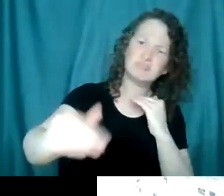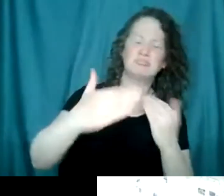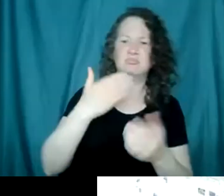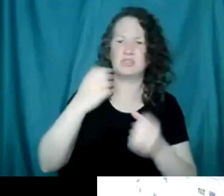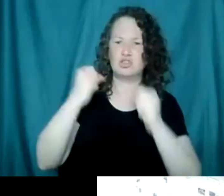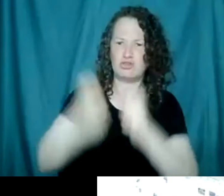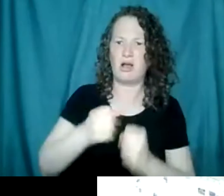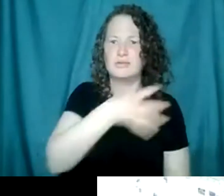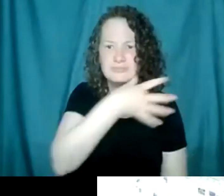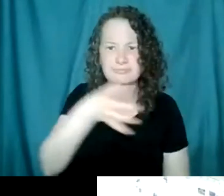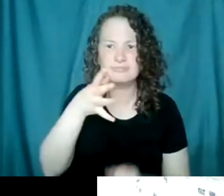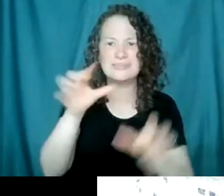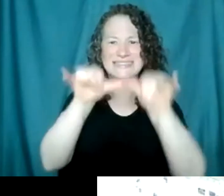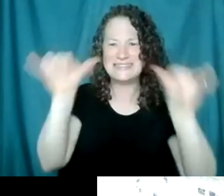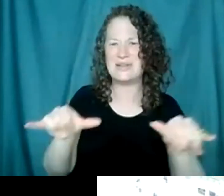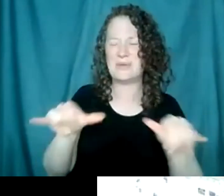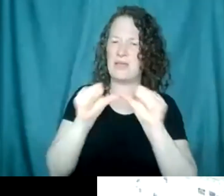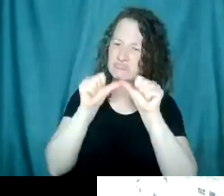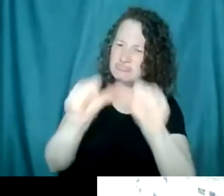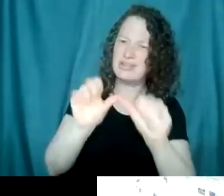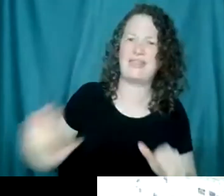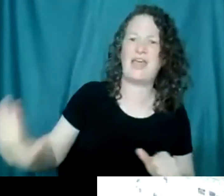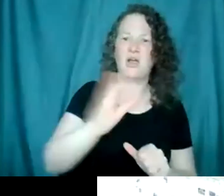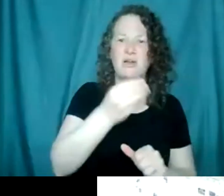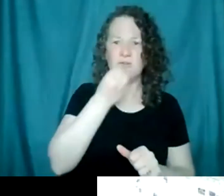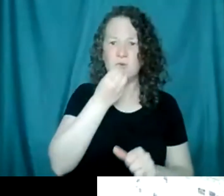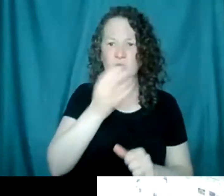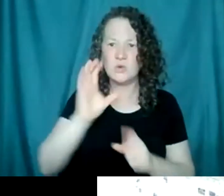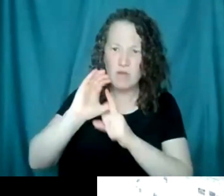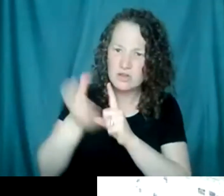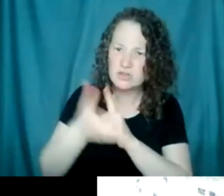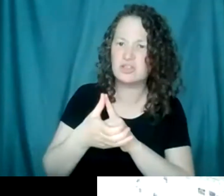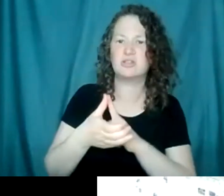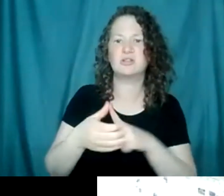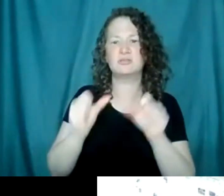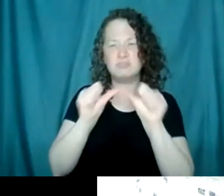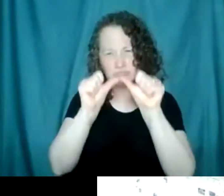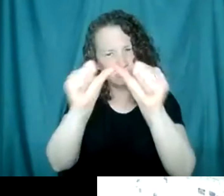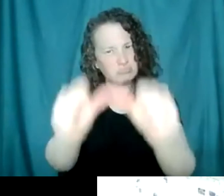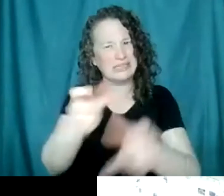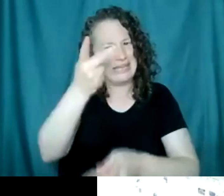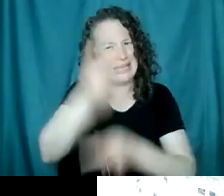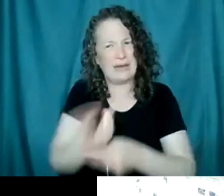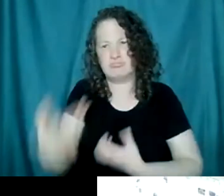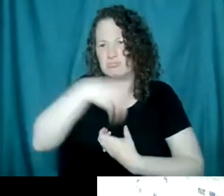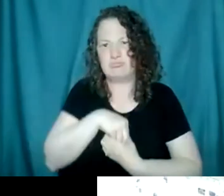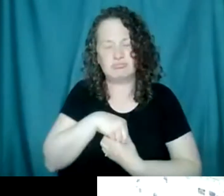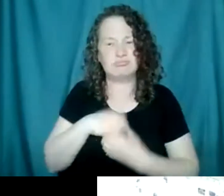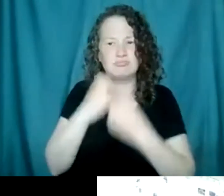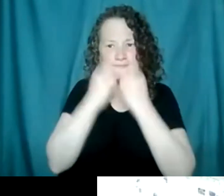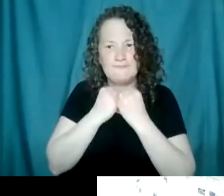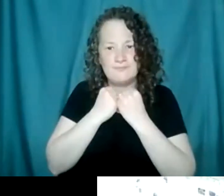continue their food cultures and what's important to them and their connection with their ecological and